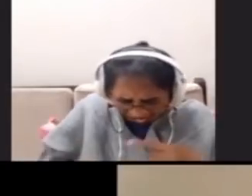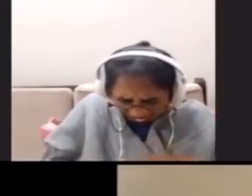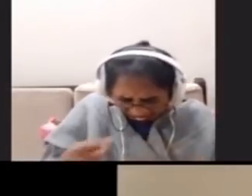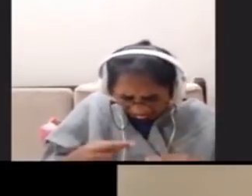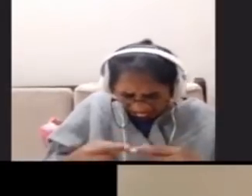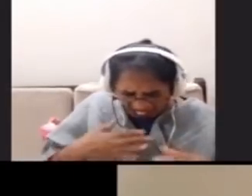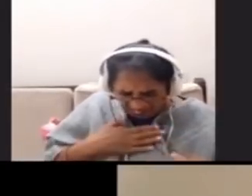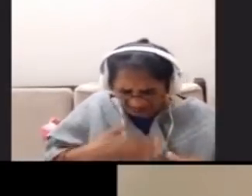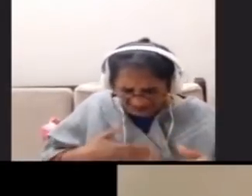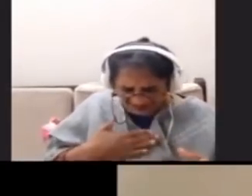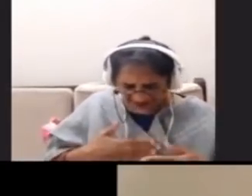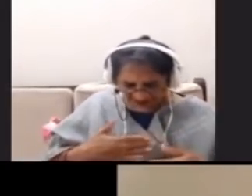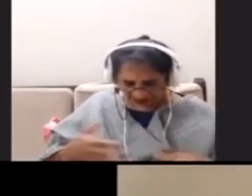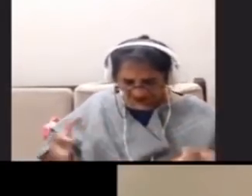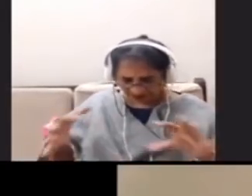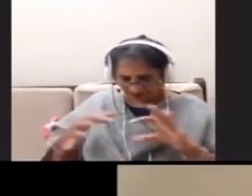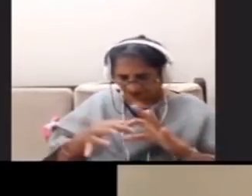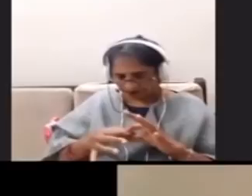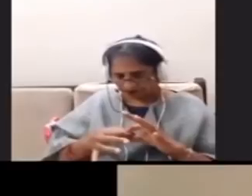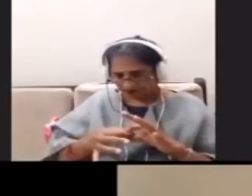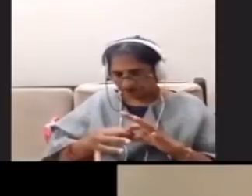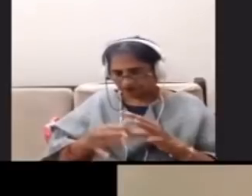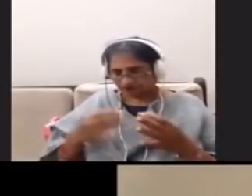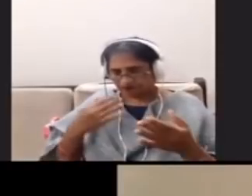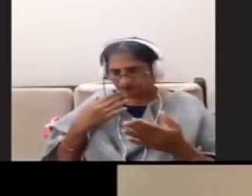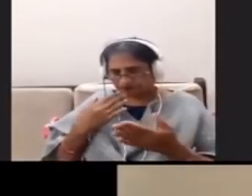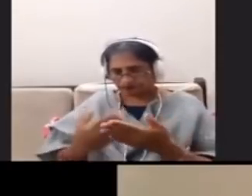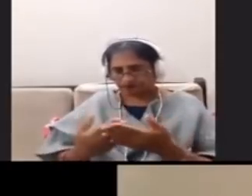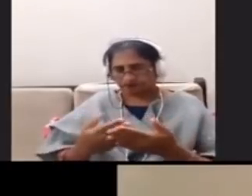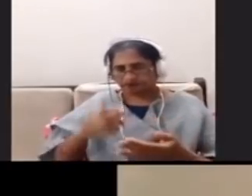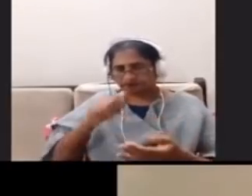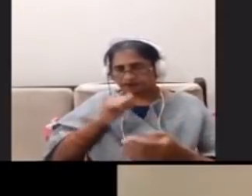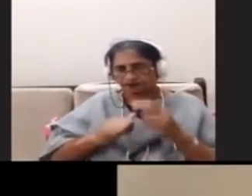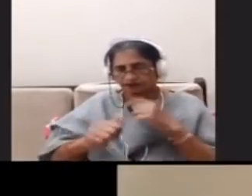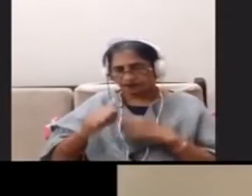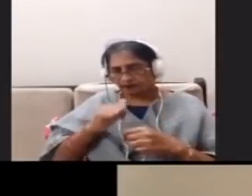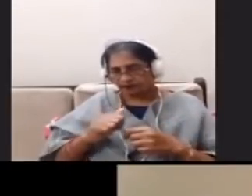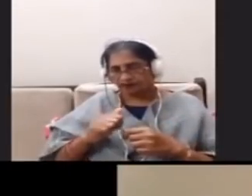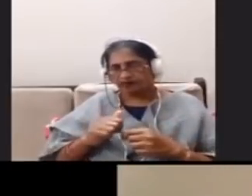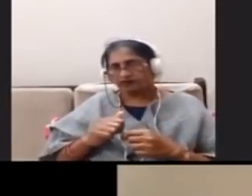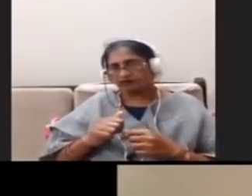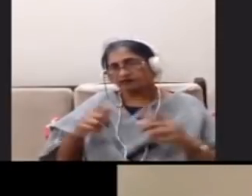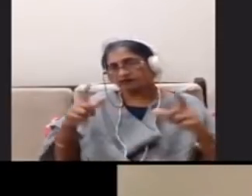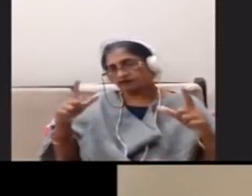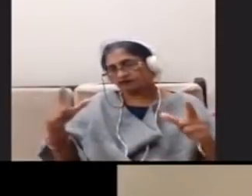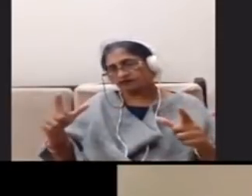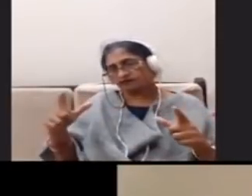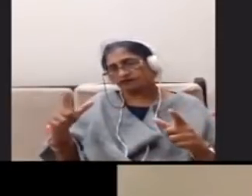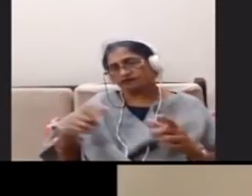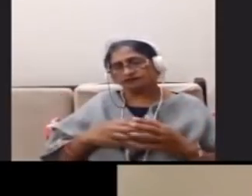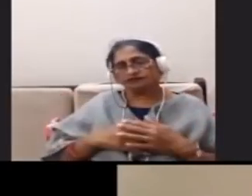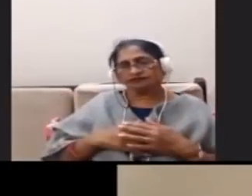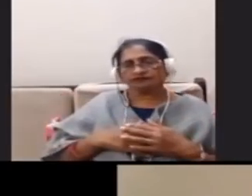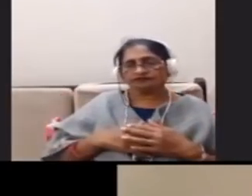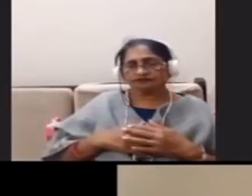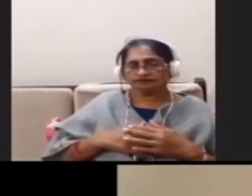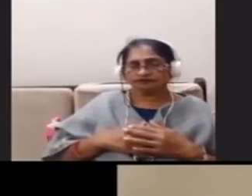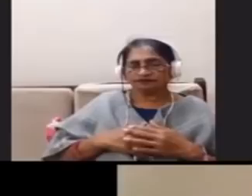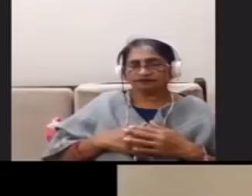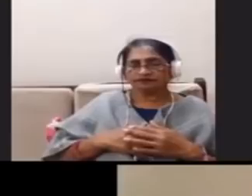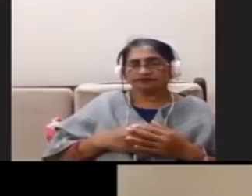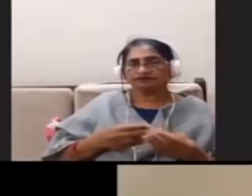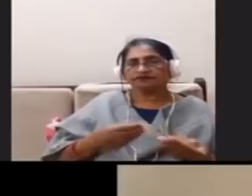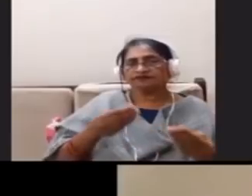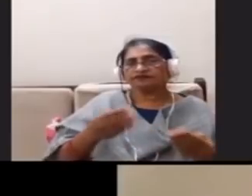to join. I also want to thank you for your patience for waiting for as long as we did. And I'd like to turn it over to you to say a